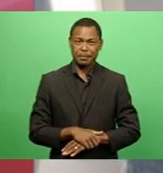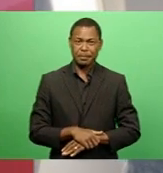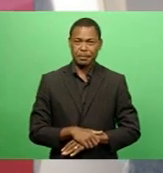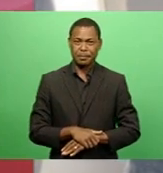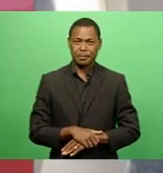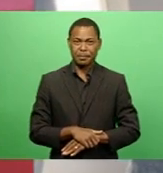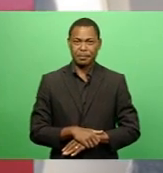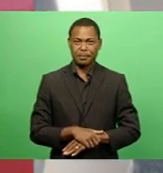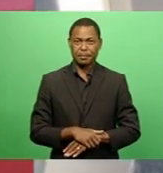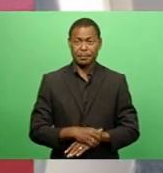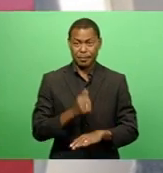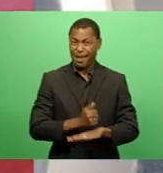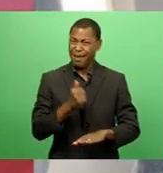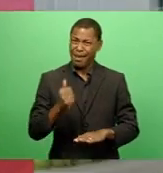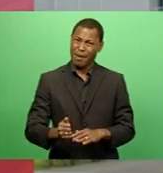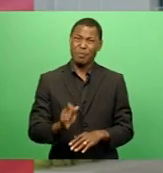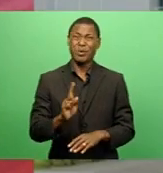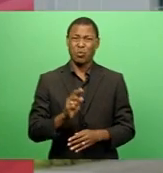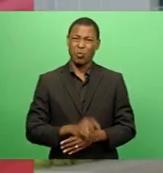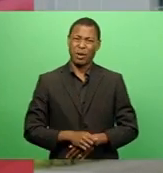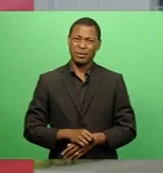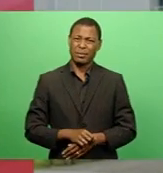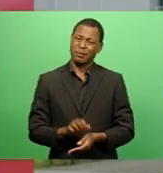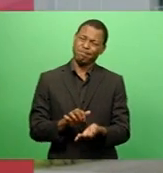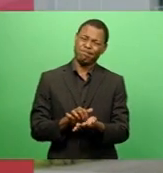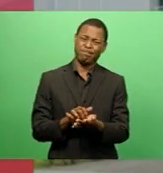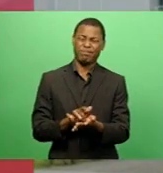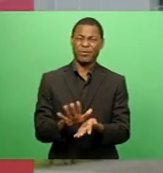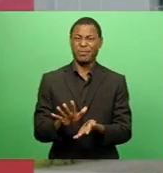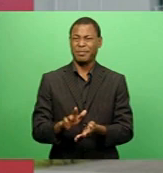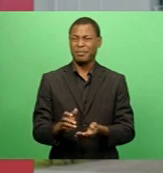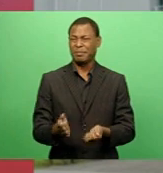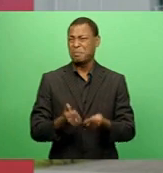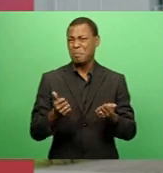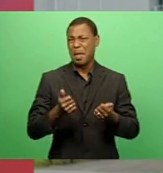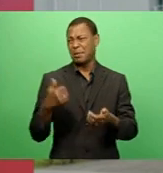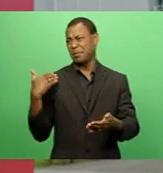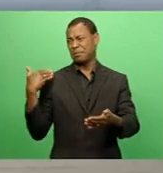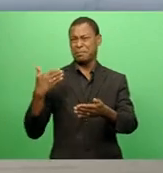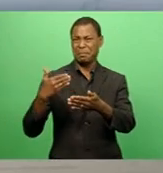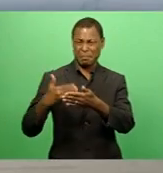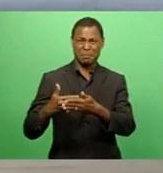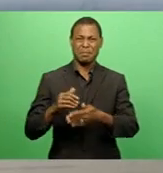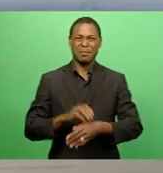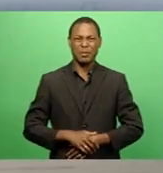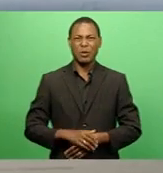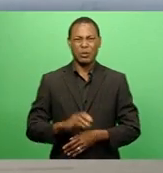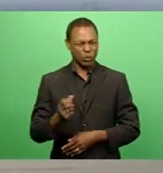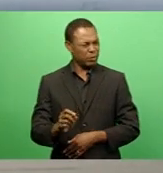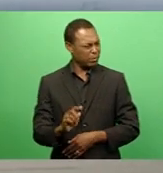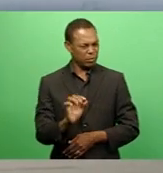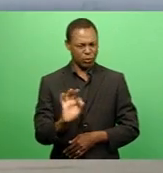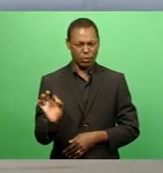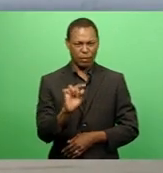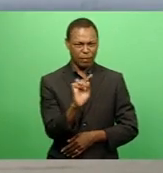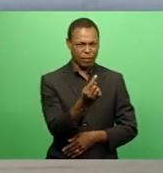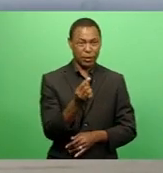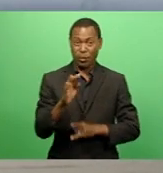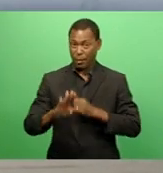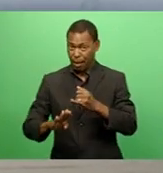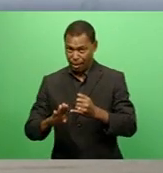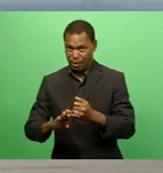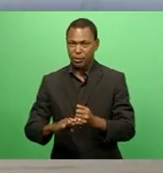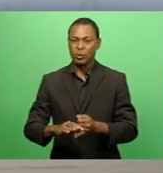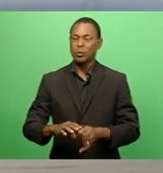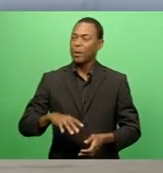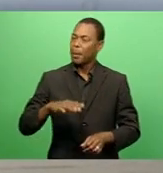The government has deported a lot of foreign workers in recent years, and this is neither the first nor the last. This is done to ensure that rules